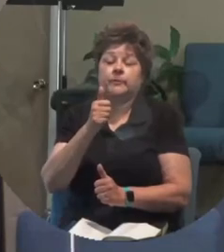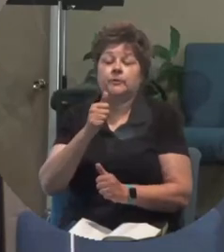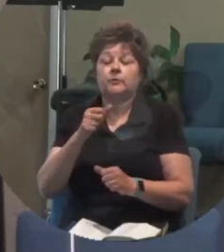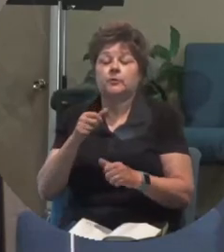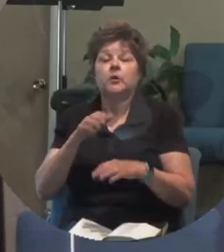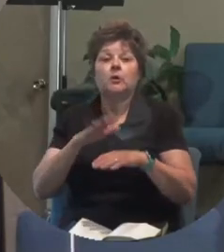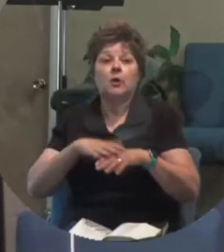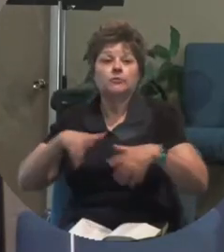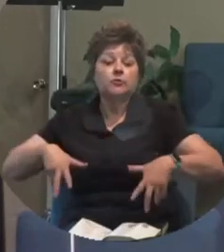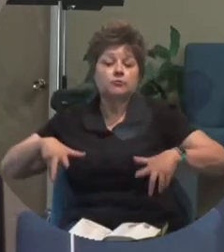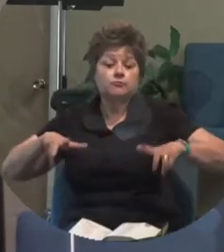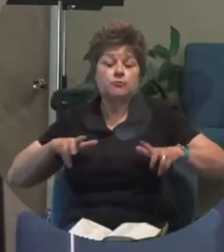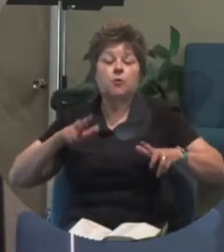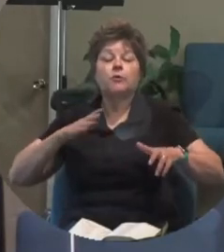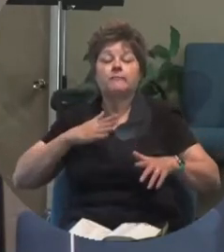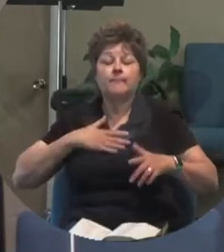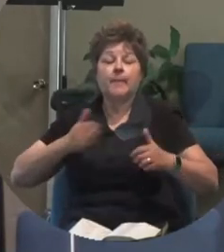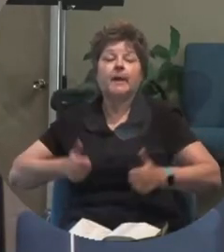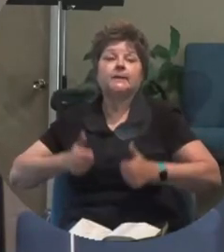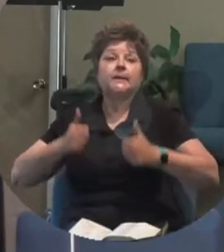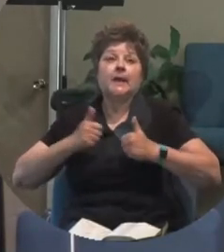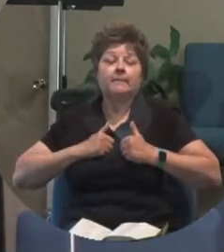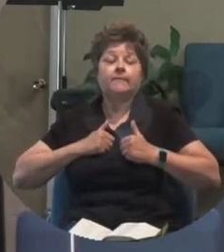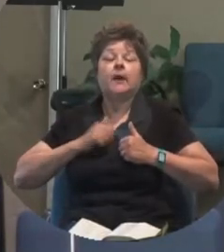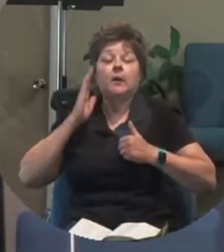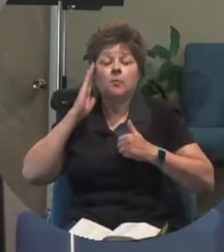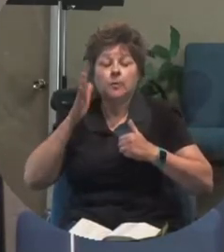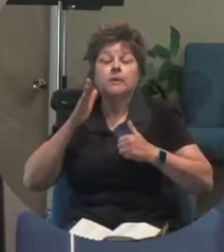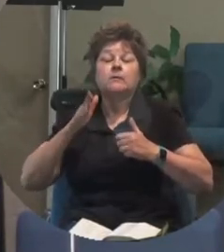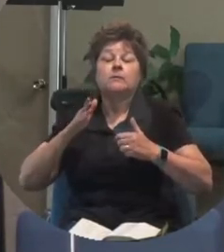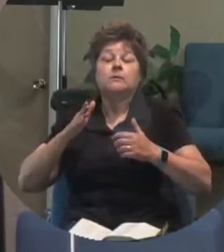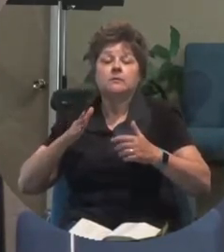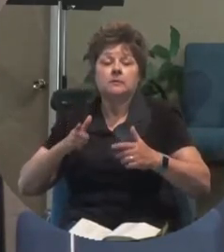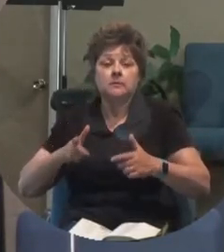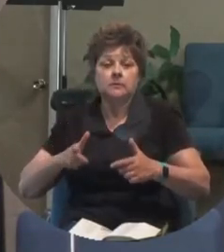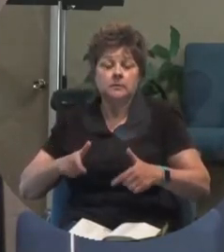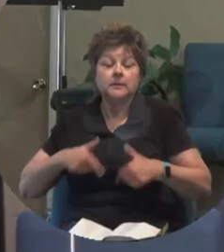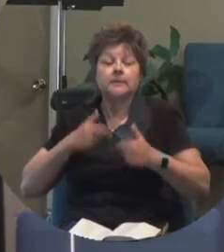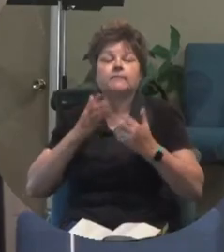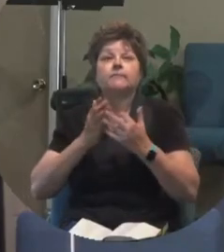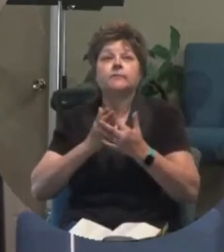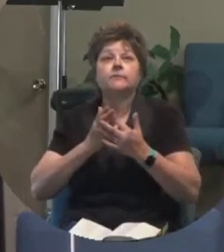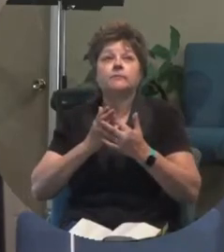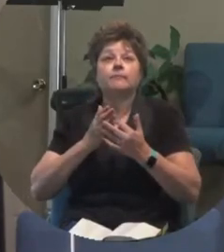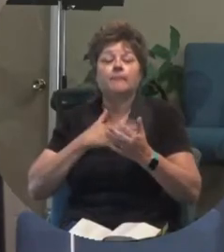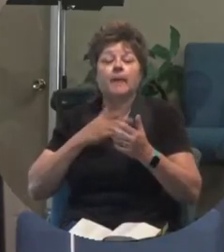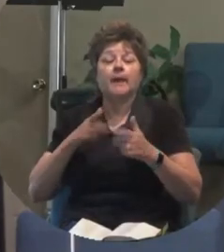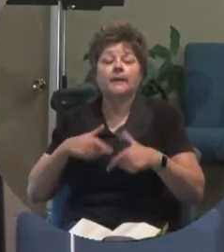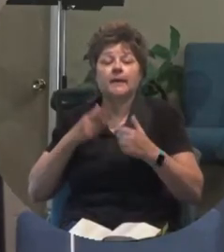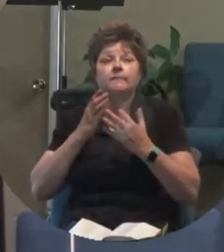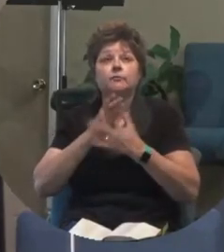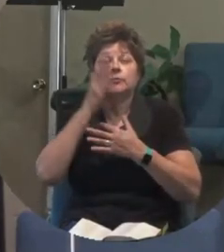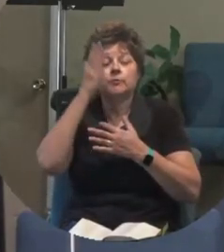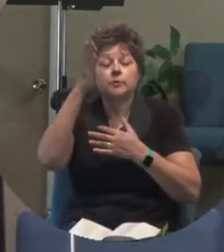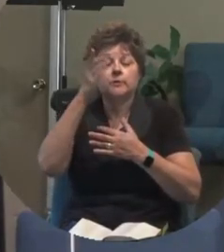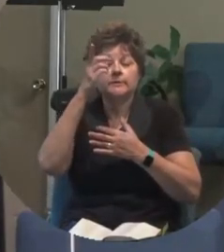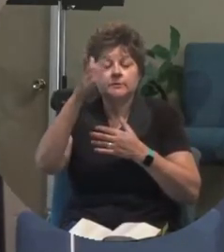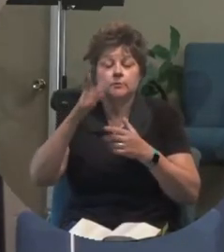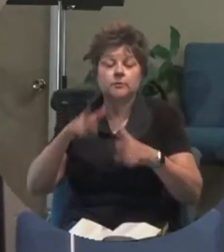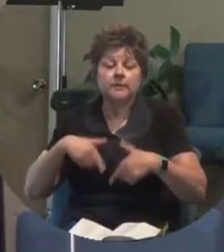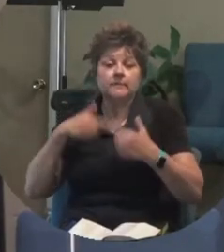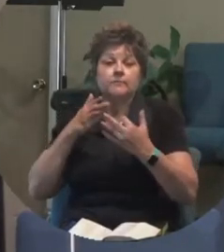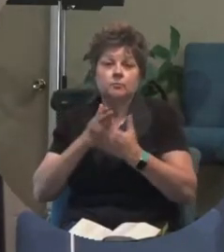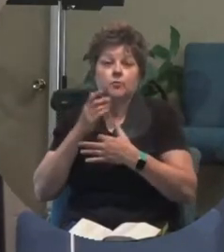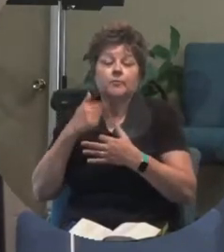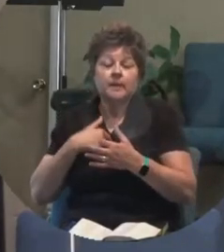life. I will live my life through you as you live your life through me. So I will be faithful in